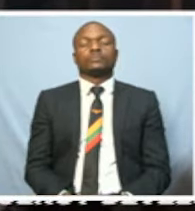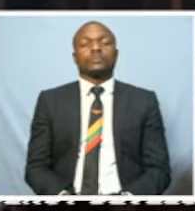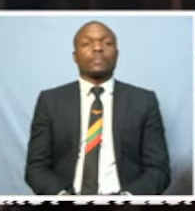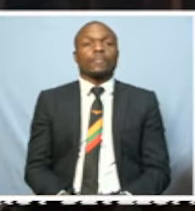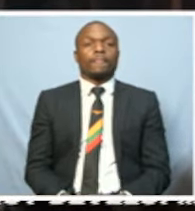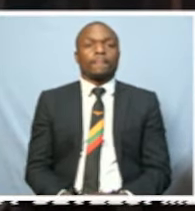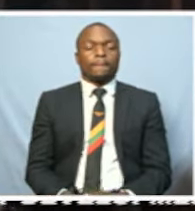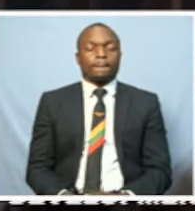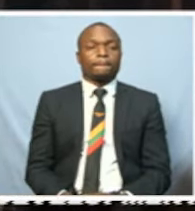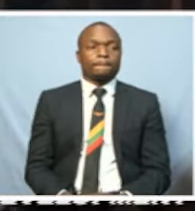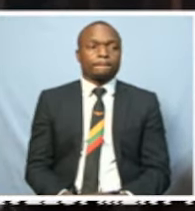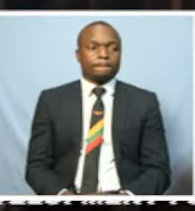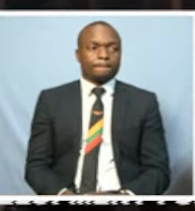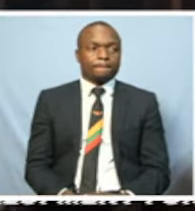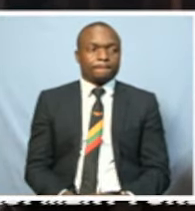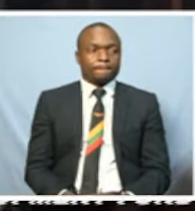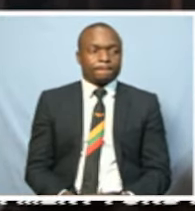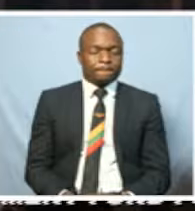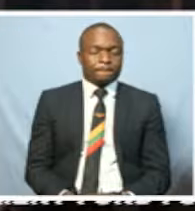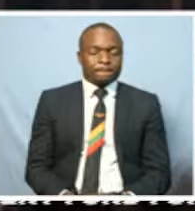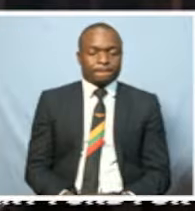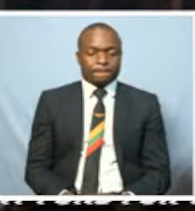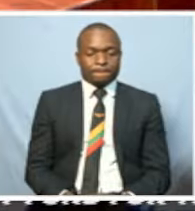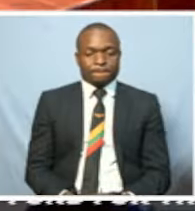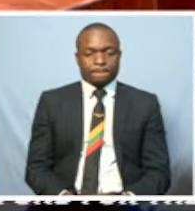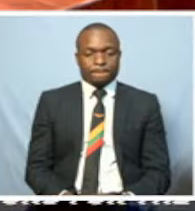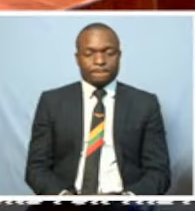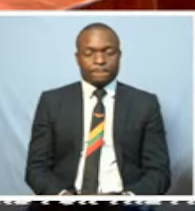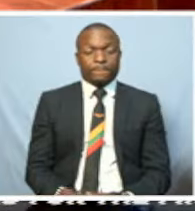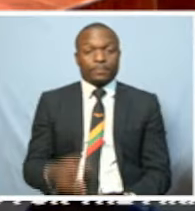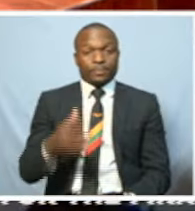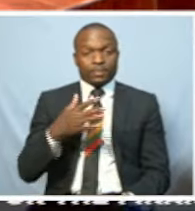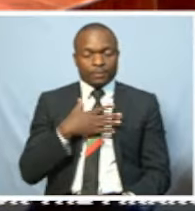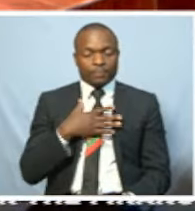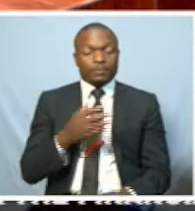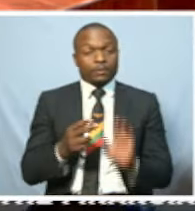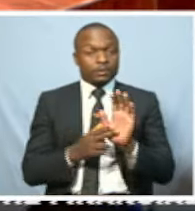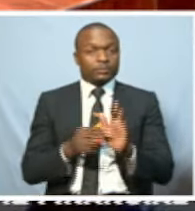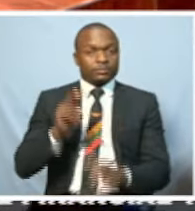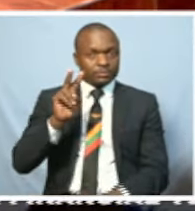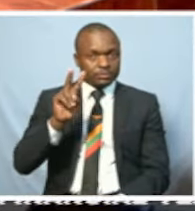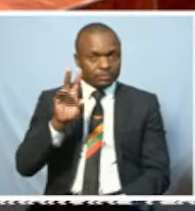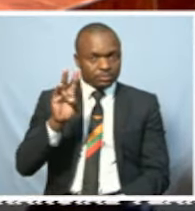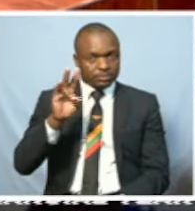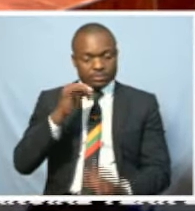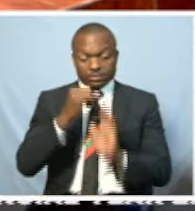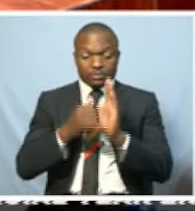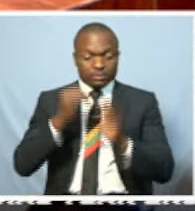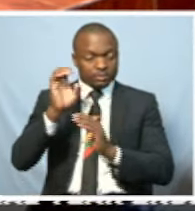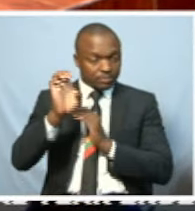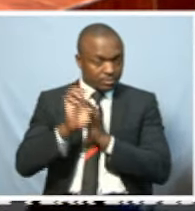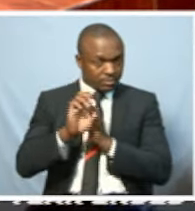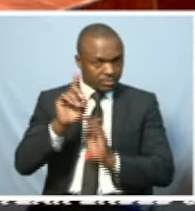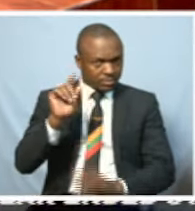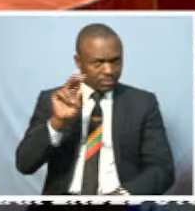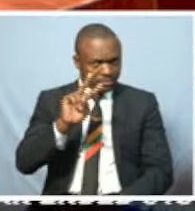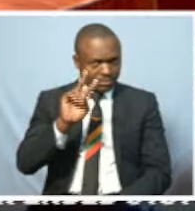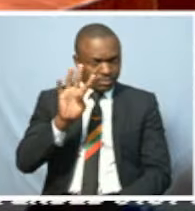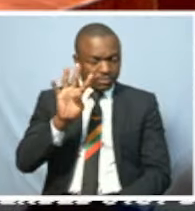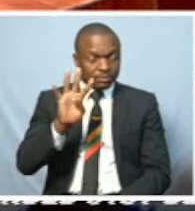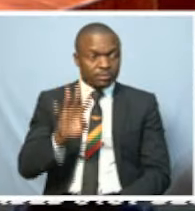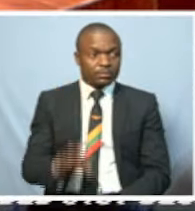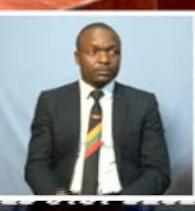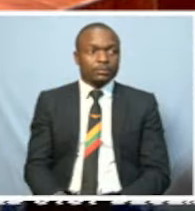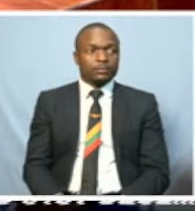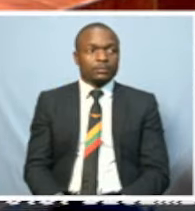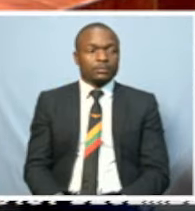Okay, mine is 27th June 2024. My